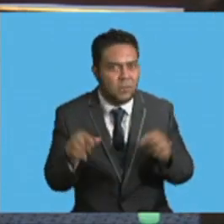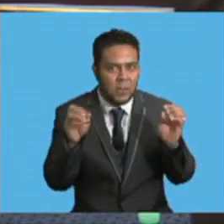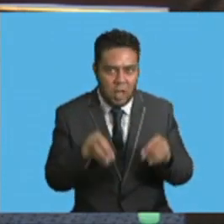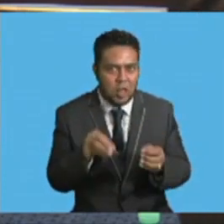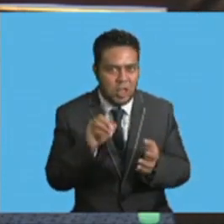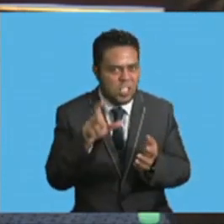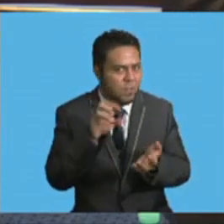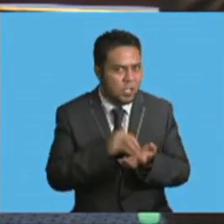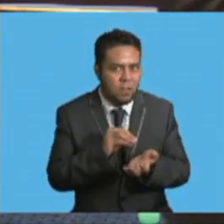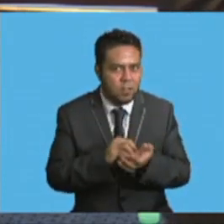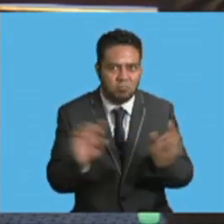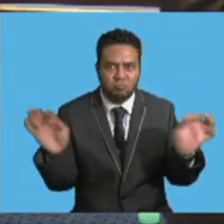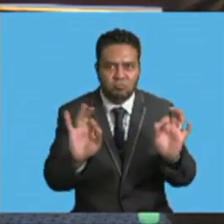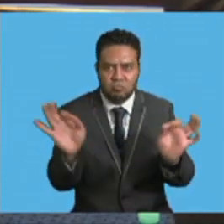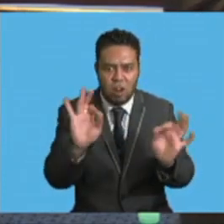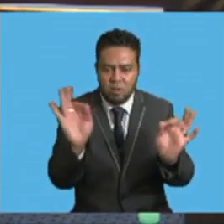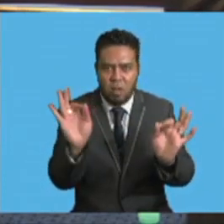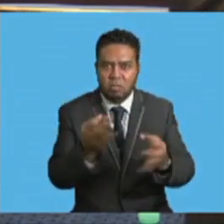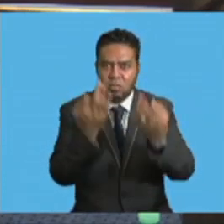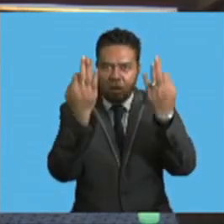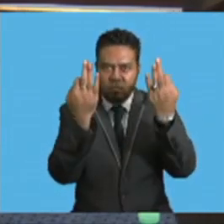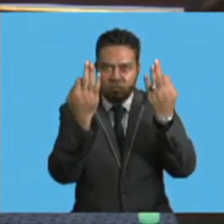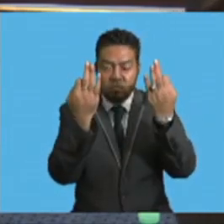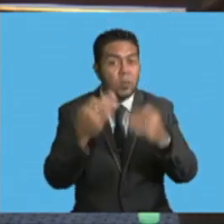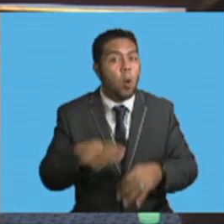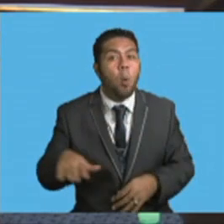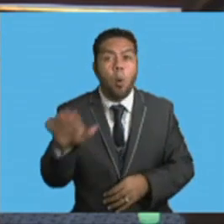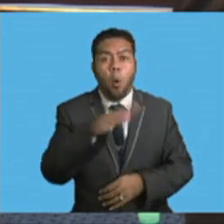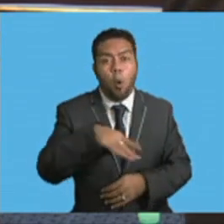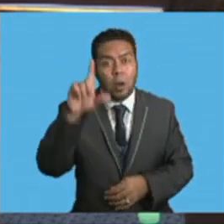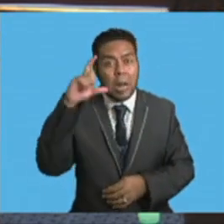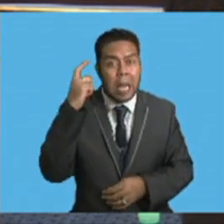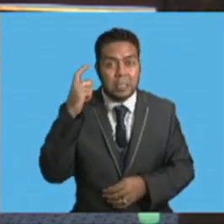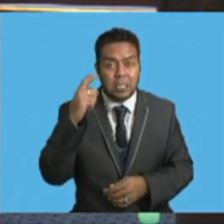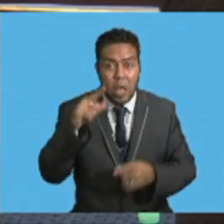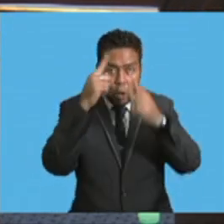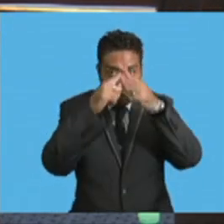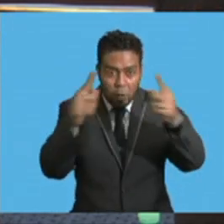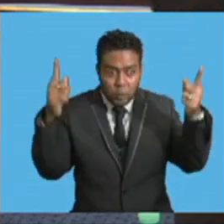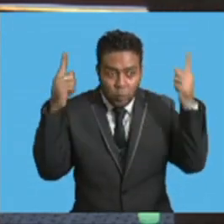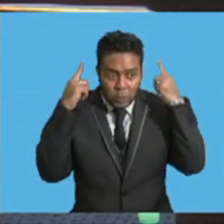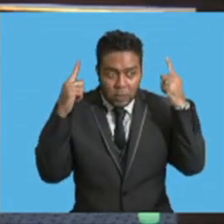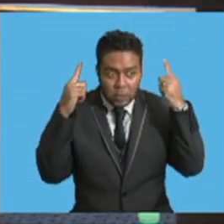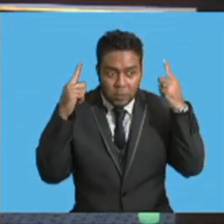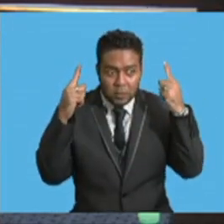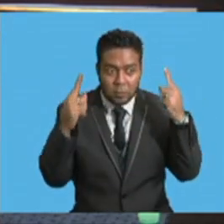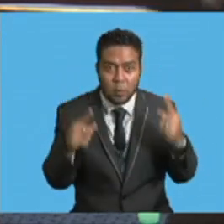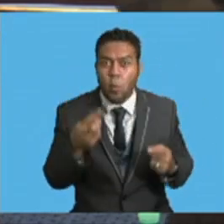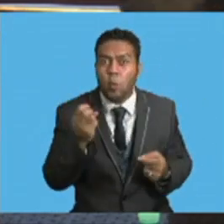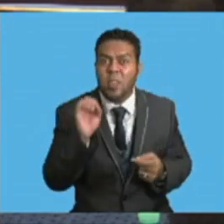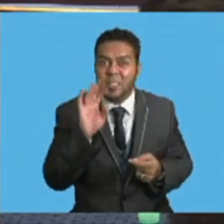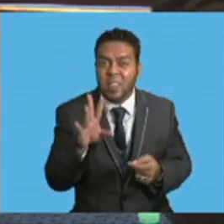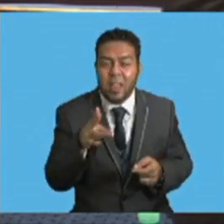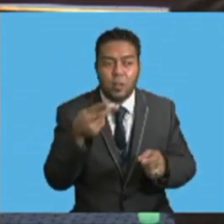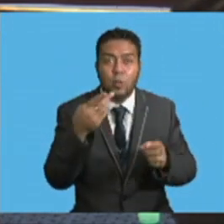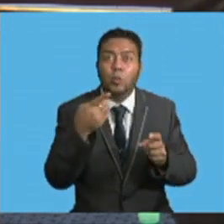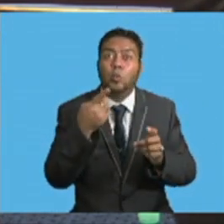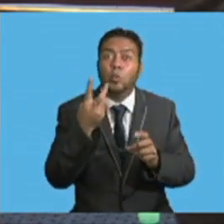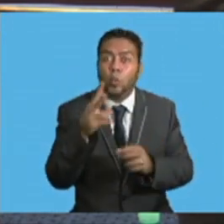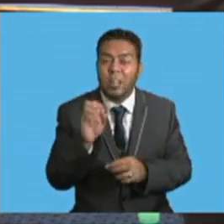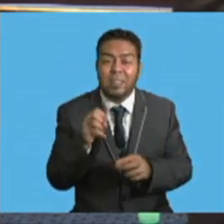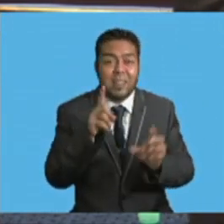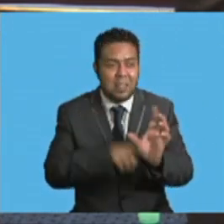None. Whole classes of doctors graduating within 10 to 20 years were